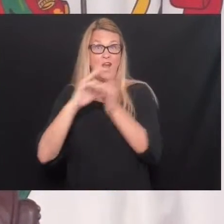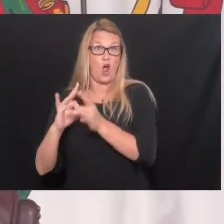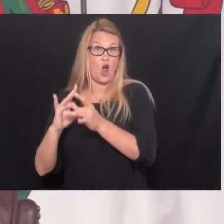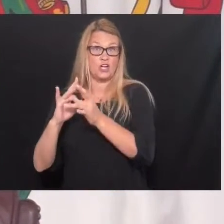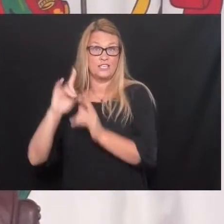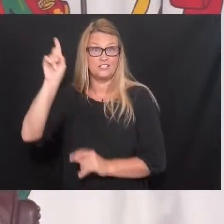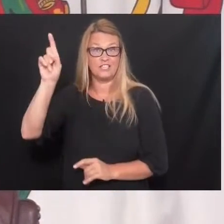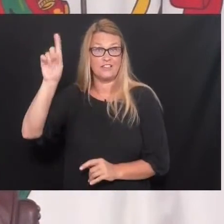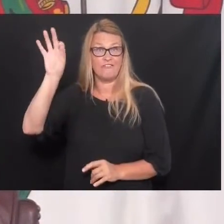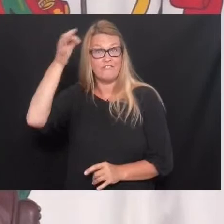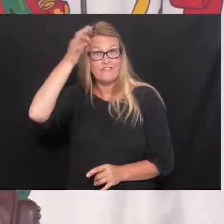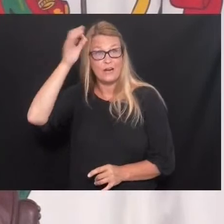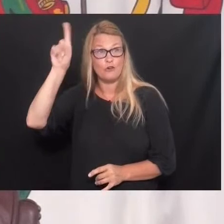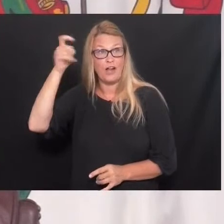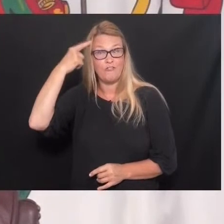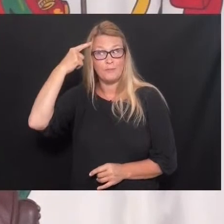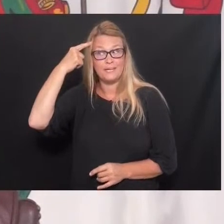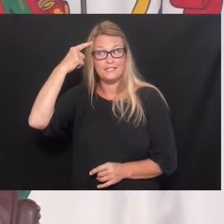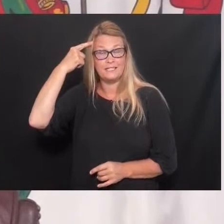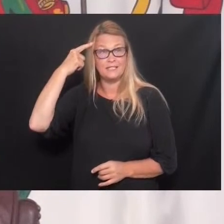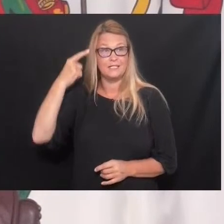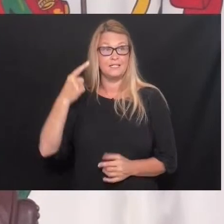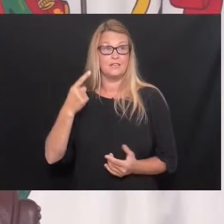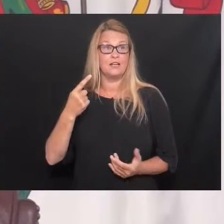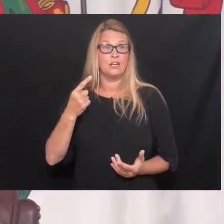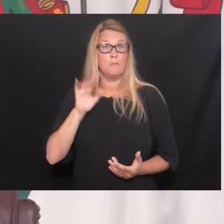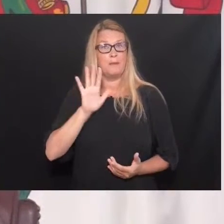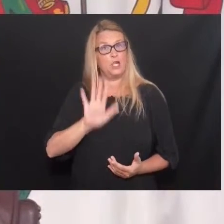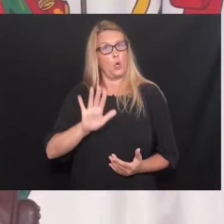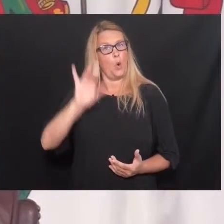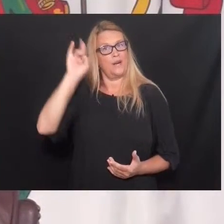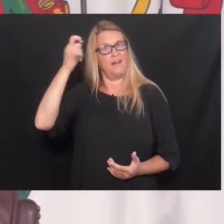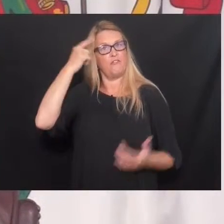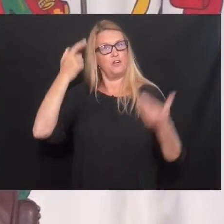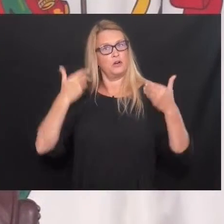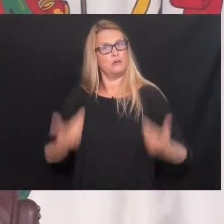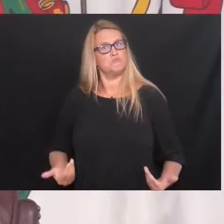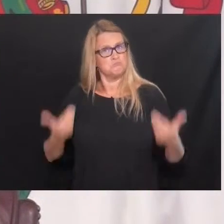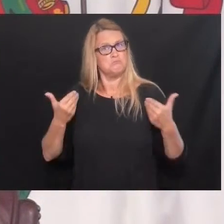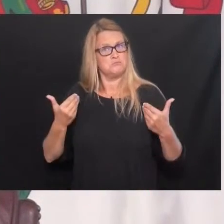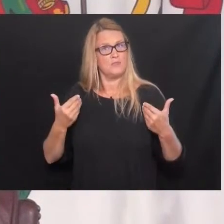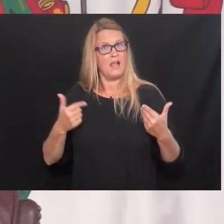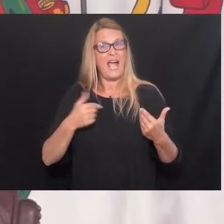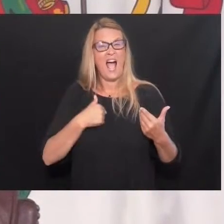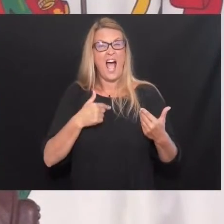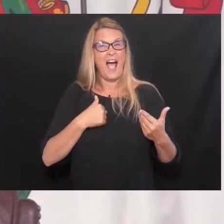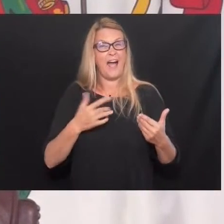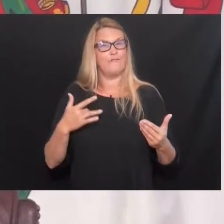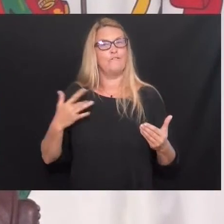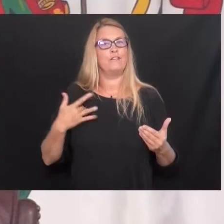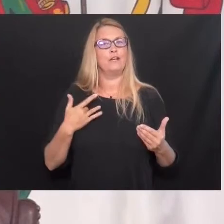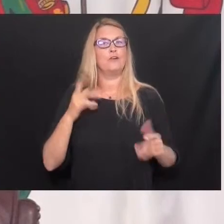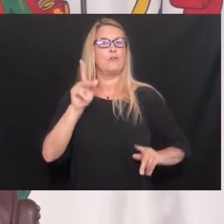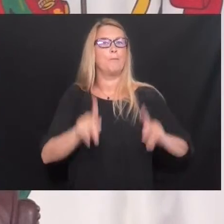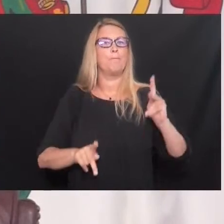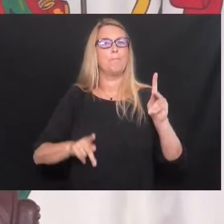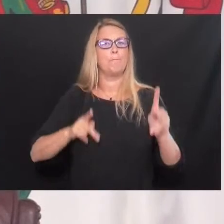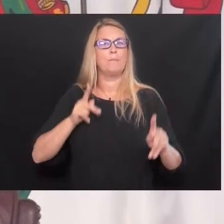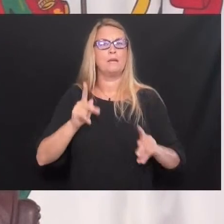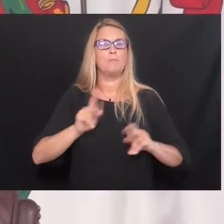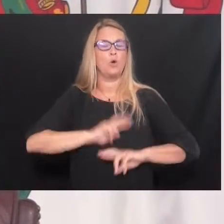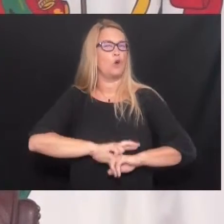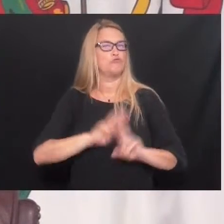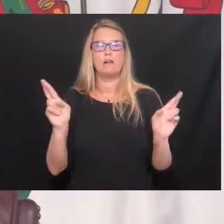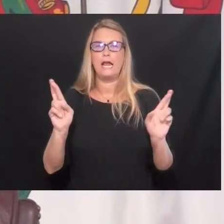federal government, you know. But as your governor and everything, I think that our people should be getting